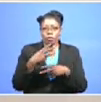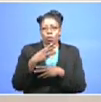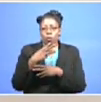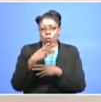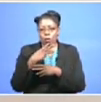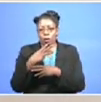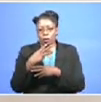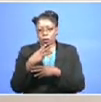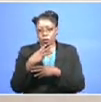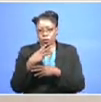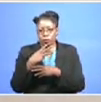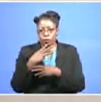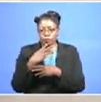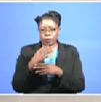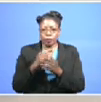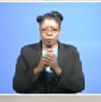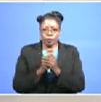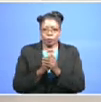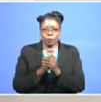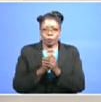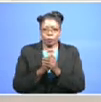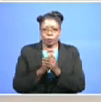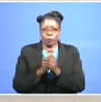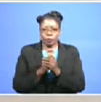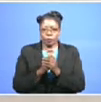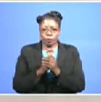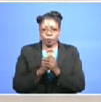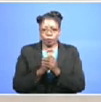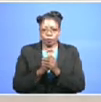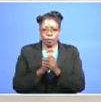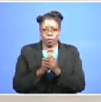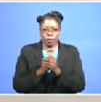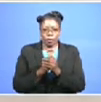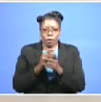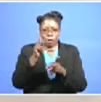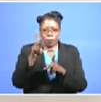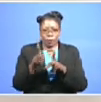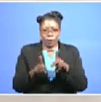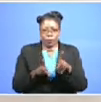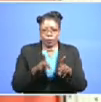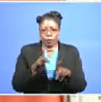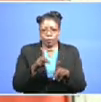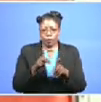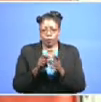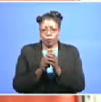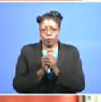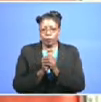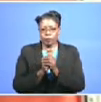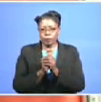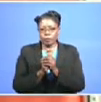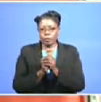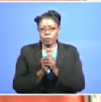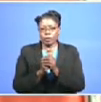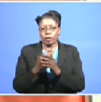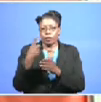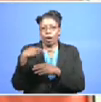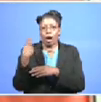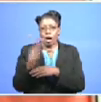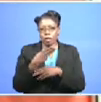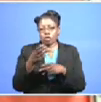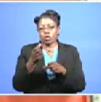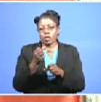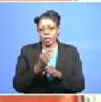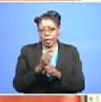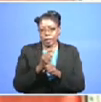water to eliminate the fire. Well, the folks in this district, I think they are related. For us to get them nice and